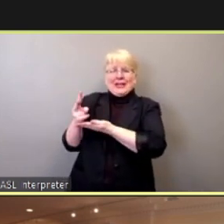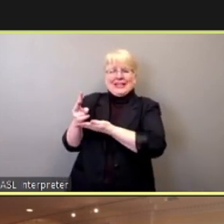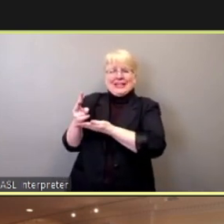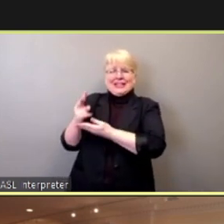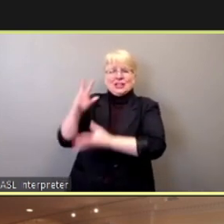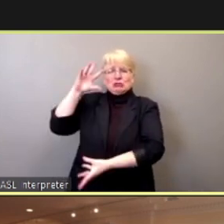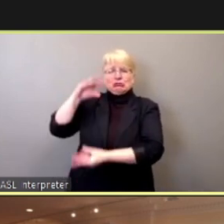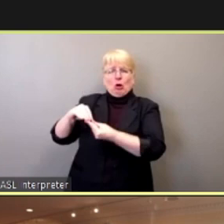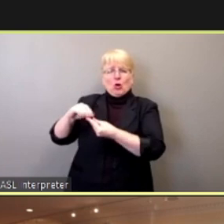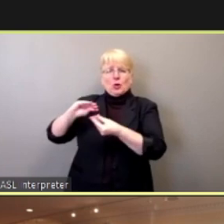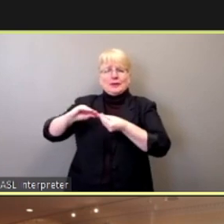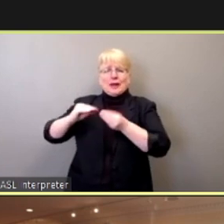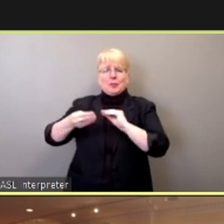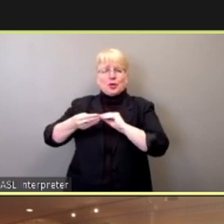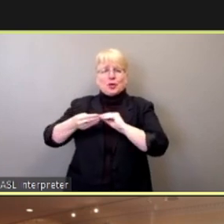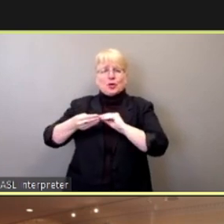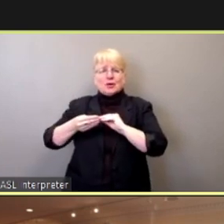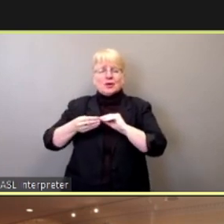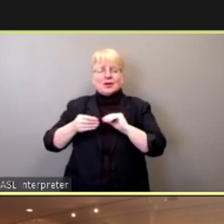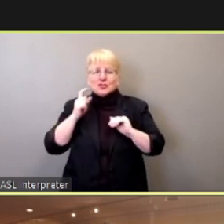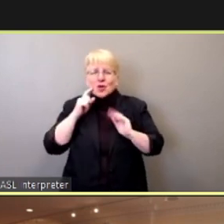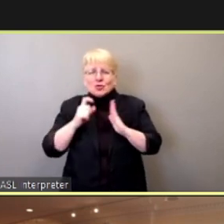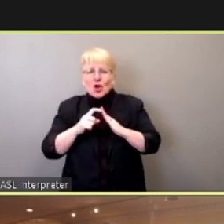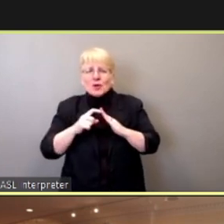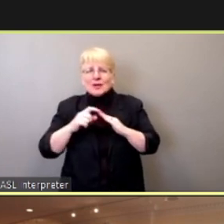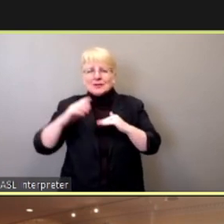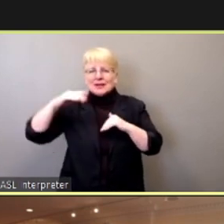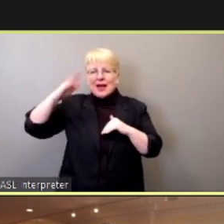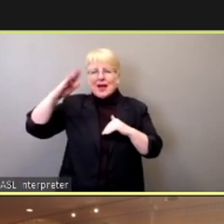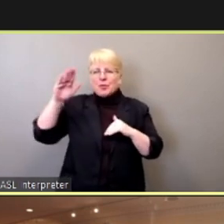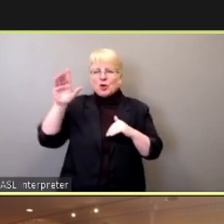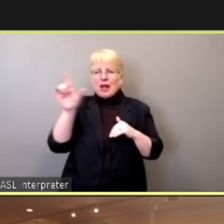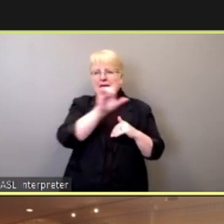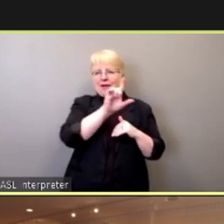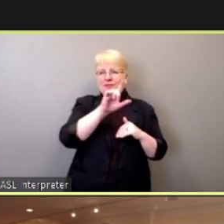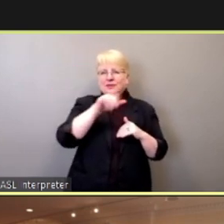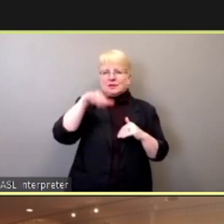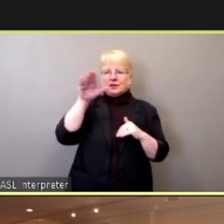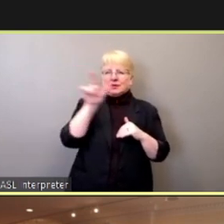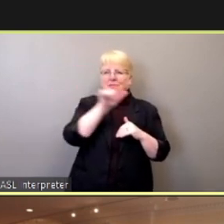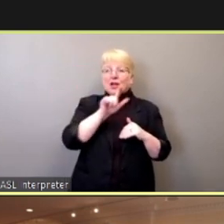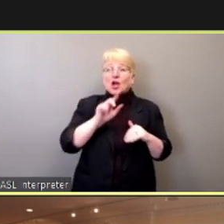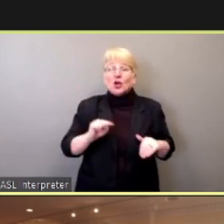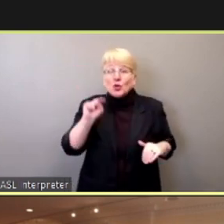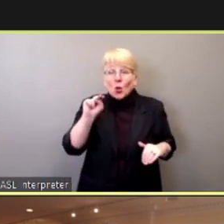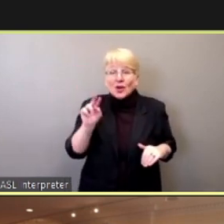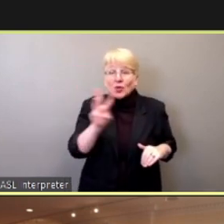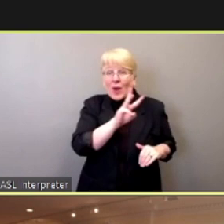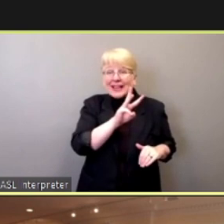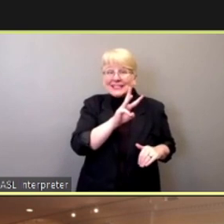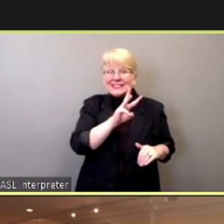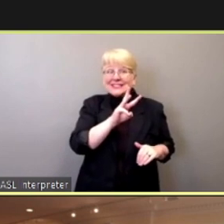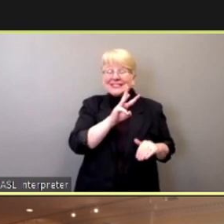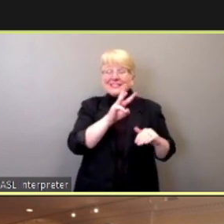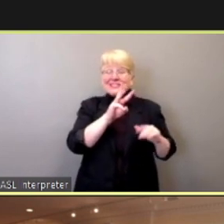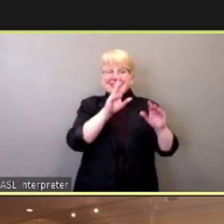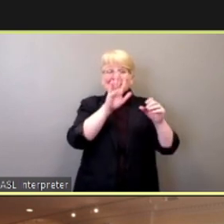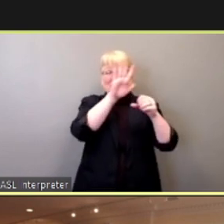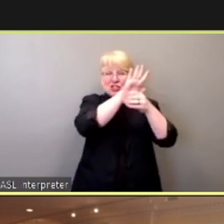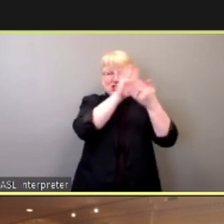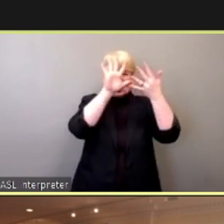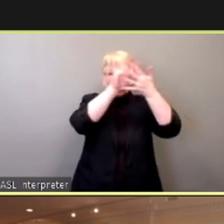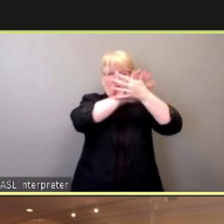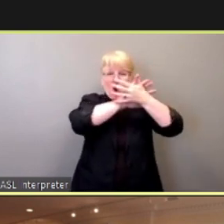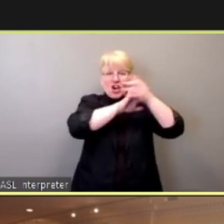again, sort of a darker tint in the upper left, northwest part of the state, the lower right, the southeast part of the